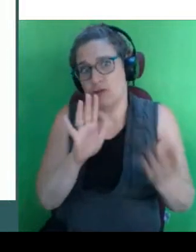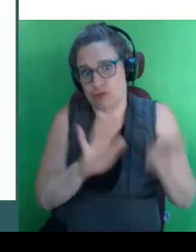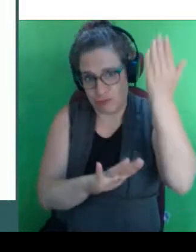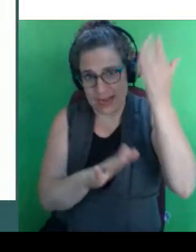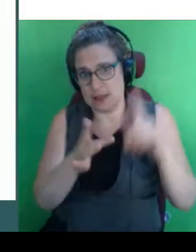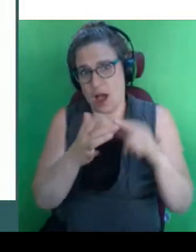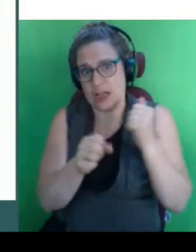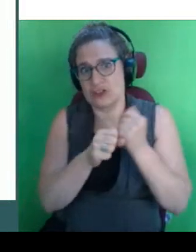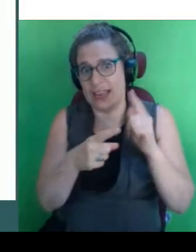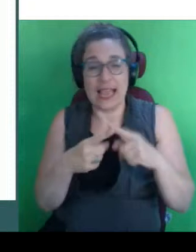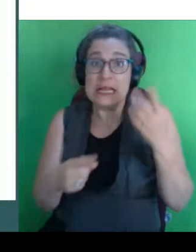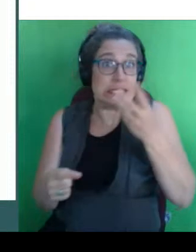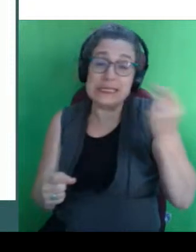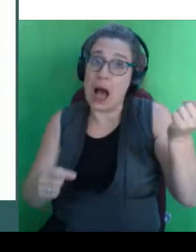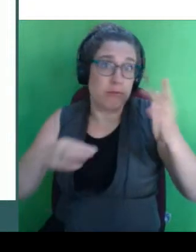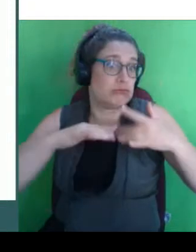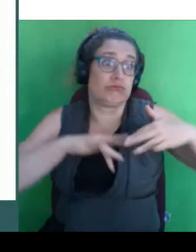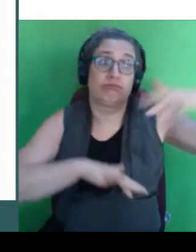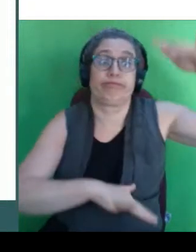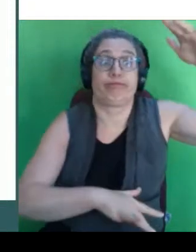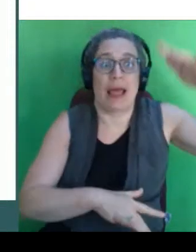hundred. And